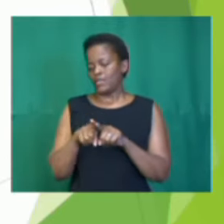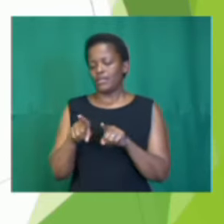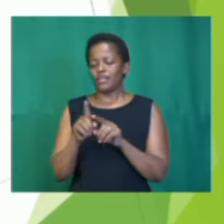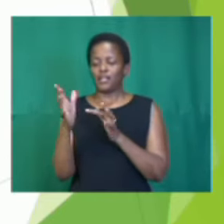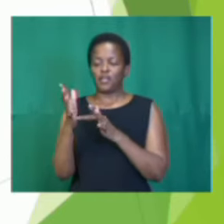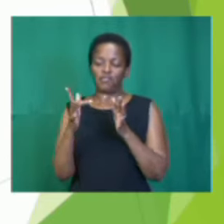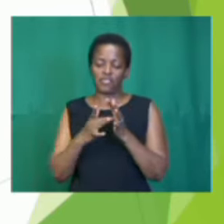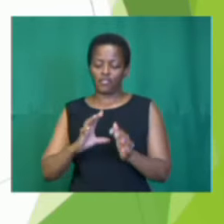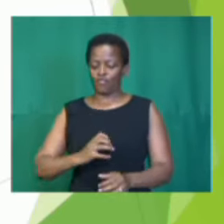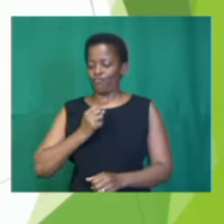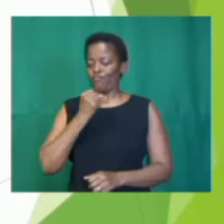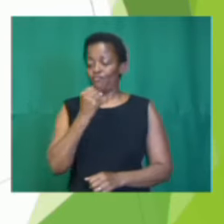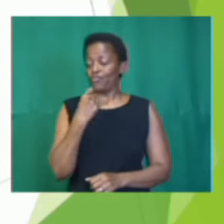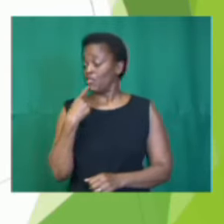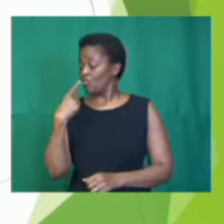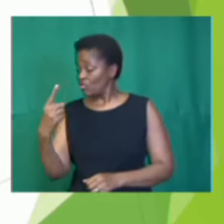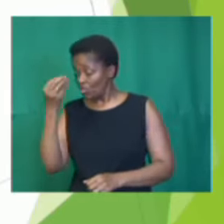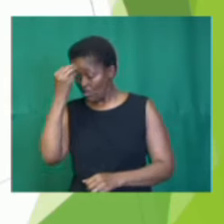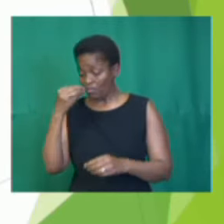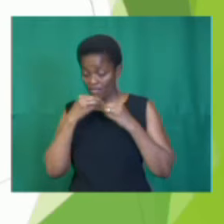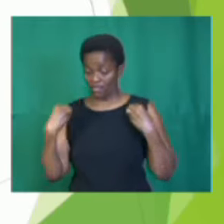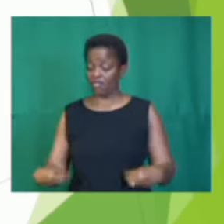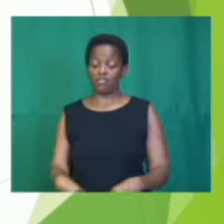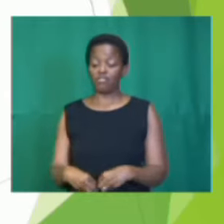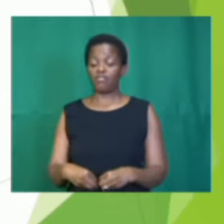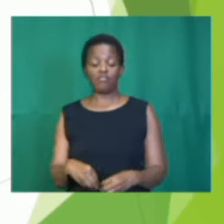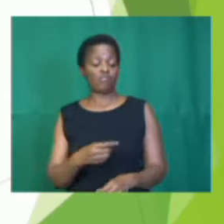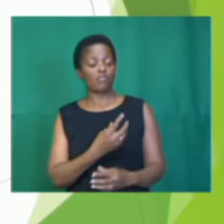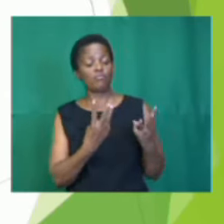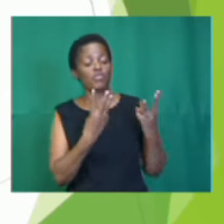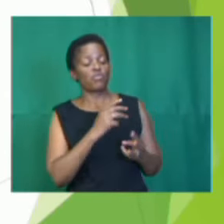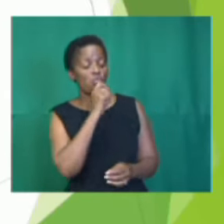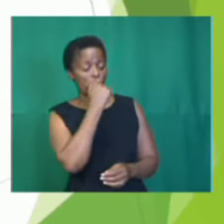Pharisees said he must rebuke his